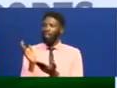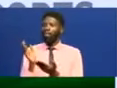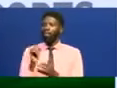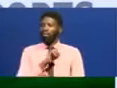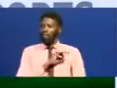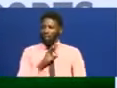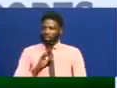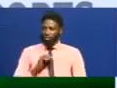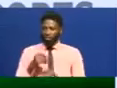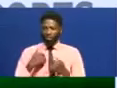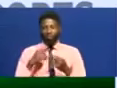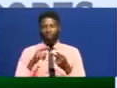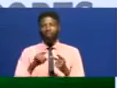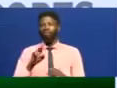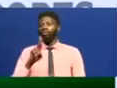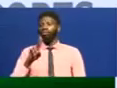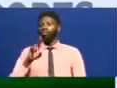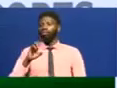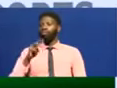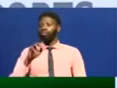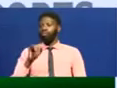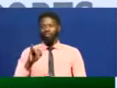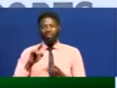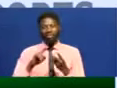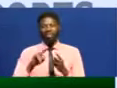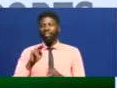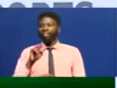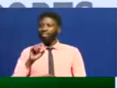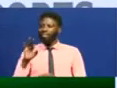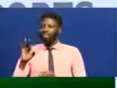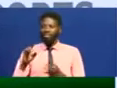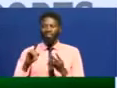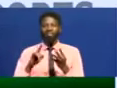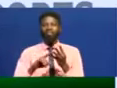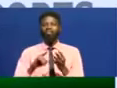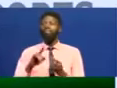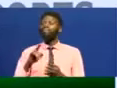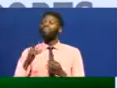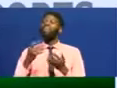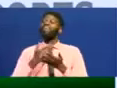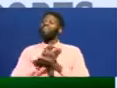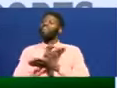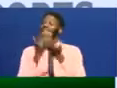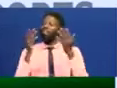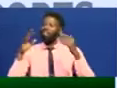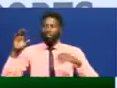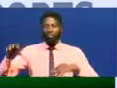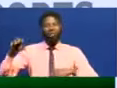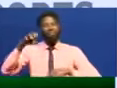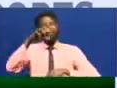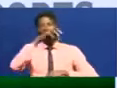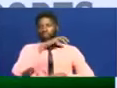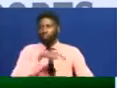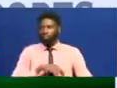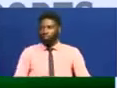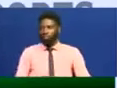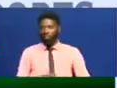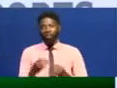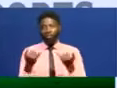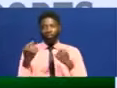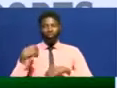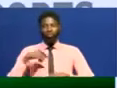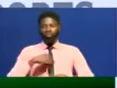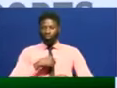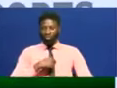Uchumi House, NSSF, Bruce House, all over the place. We now have a